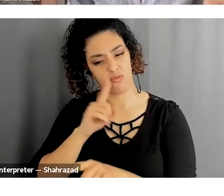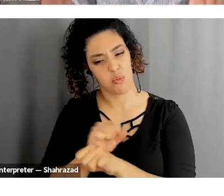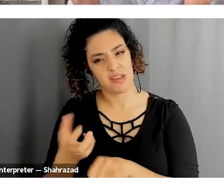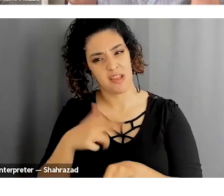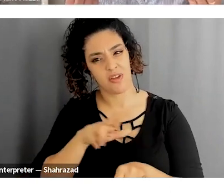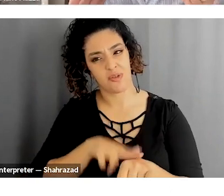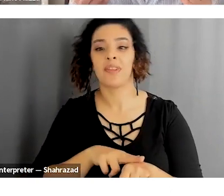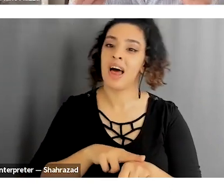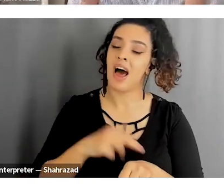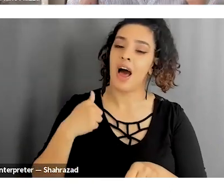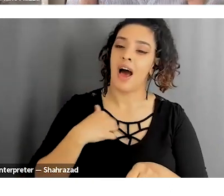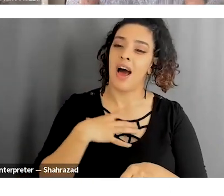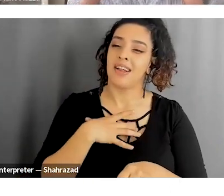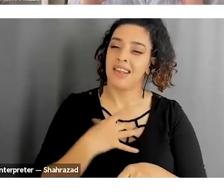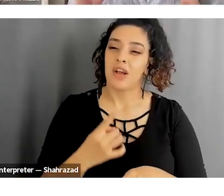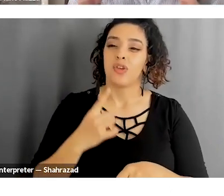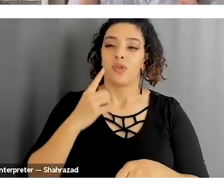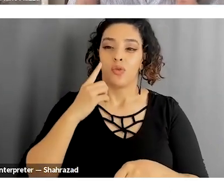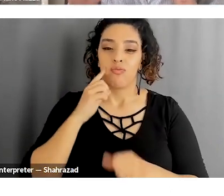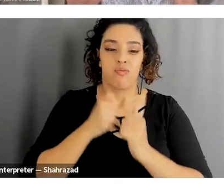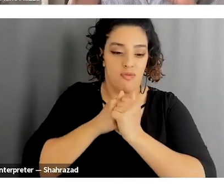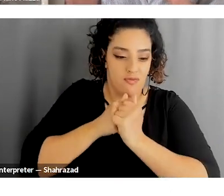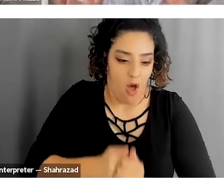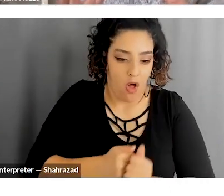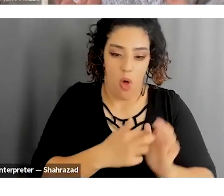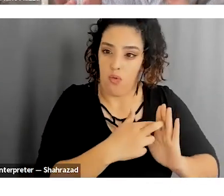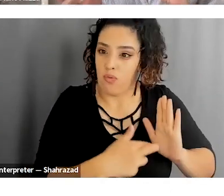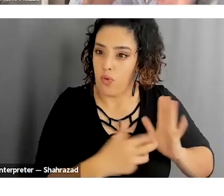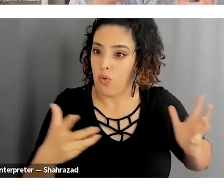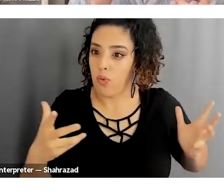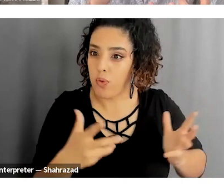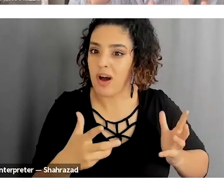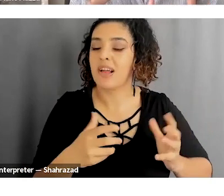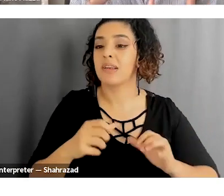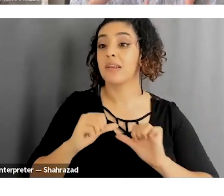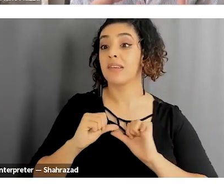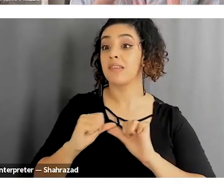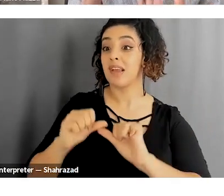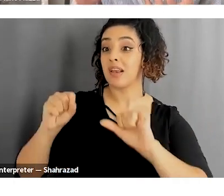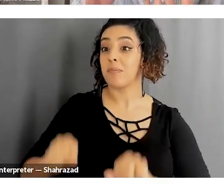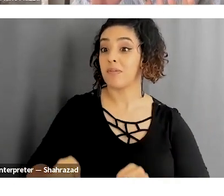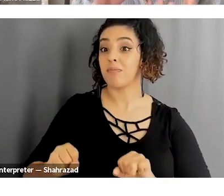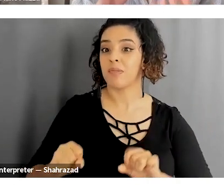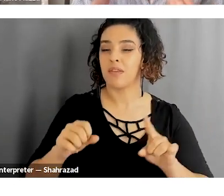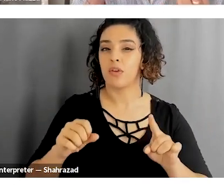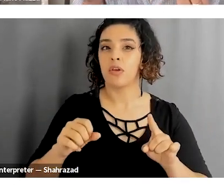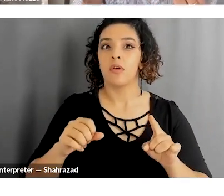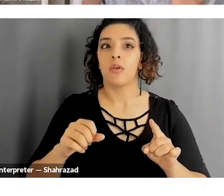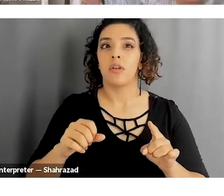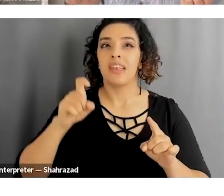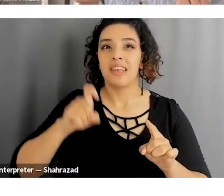really abide by the rule that like sustainability is something that needs to be kind of like looked at not